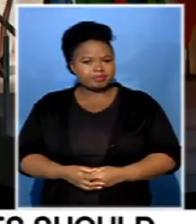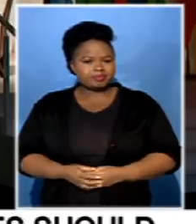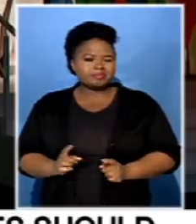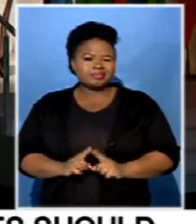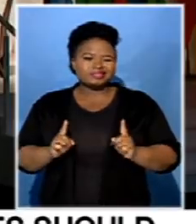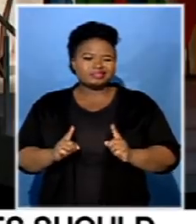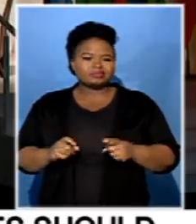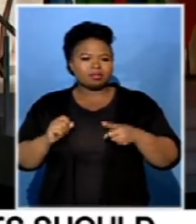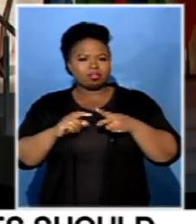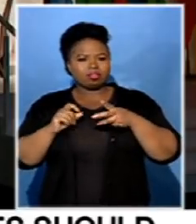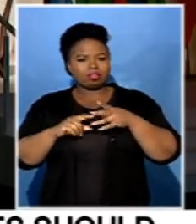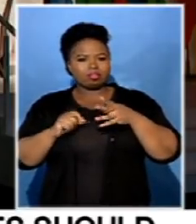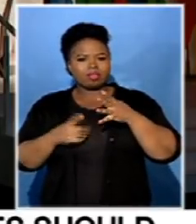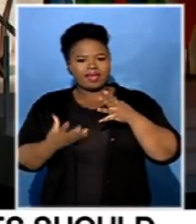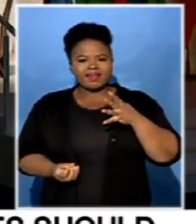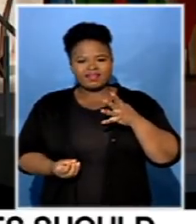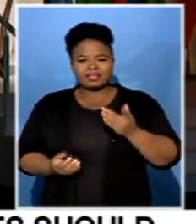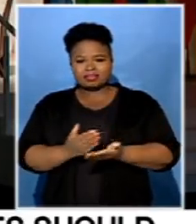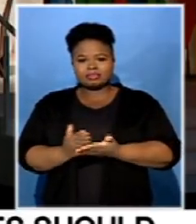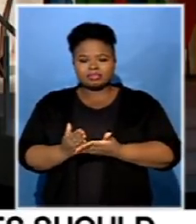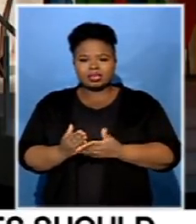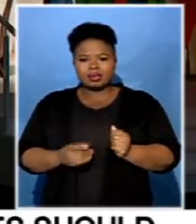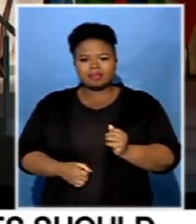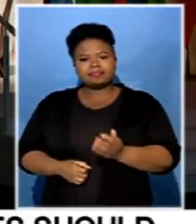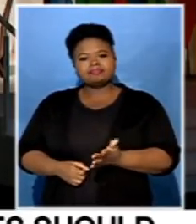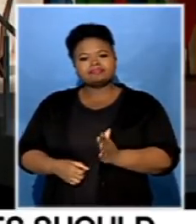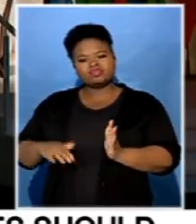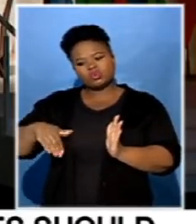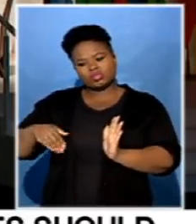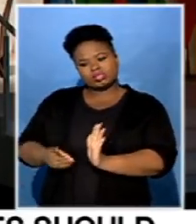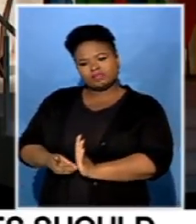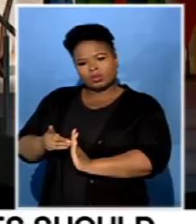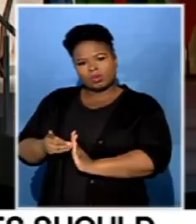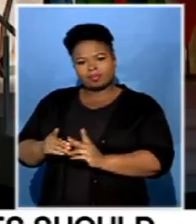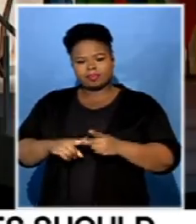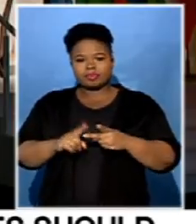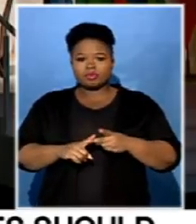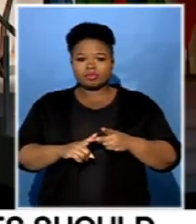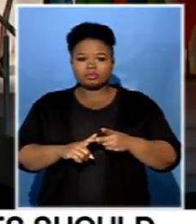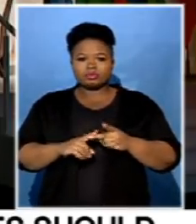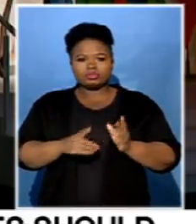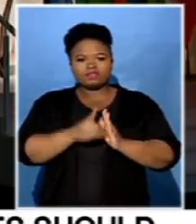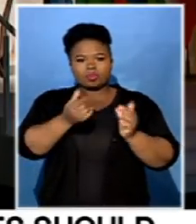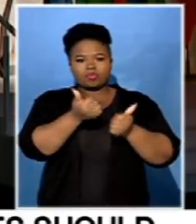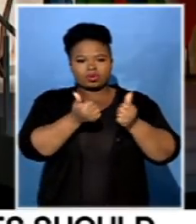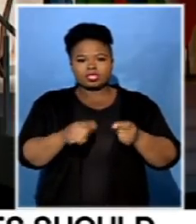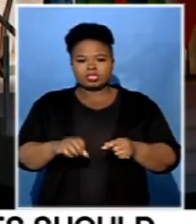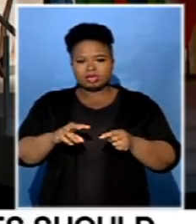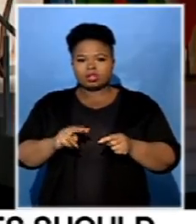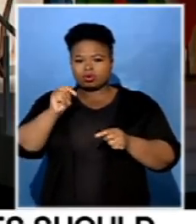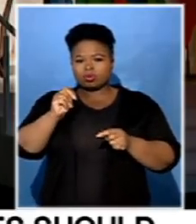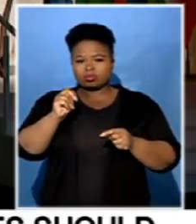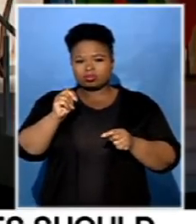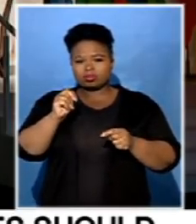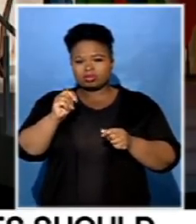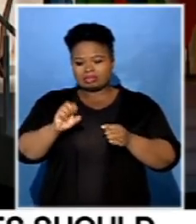There is a gap between developed countries and emerging markets and developing countries, i.e. the North-South gap remains